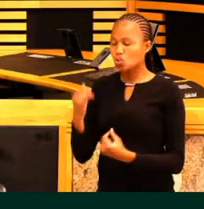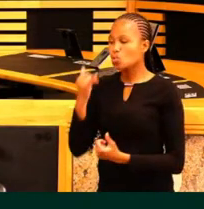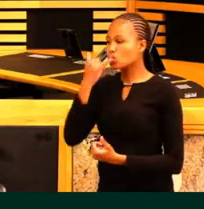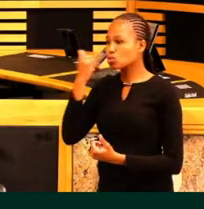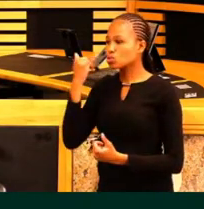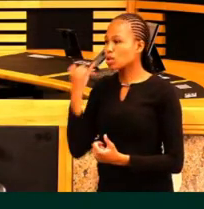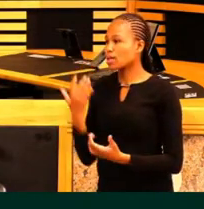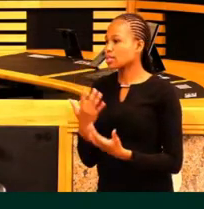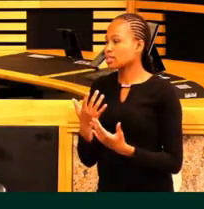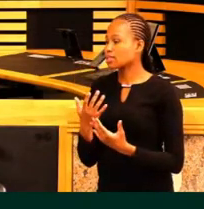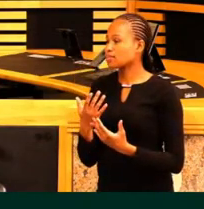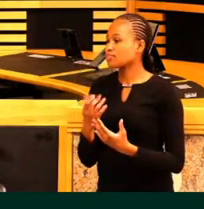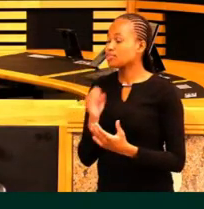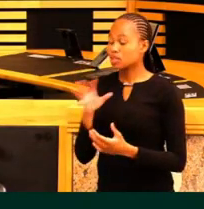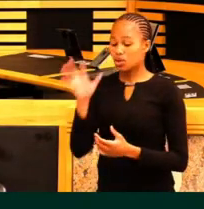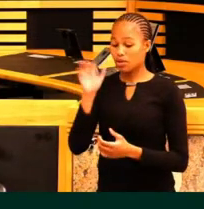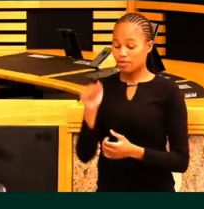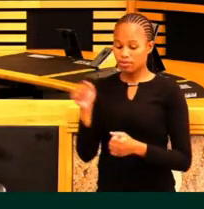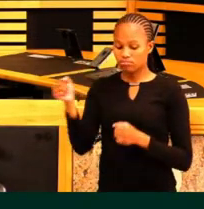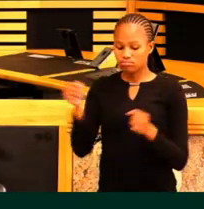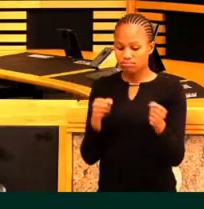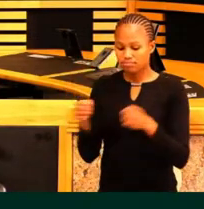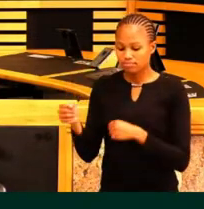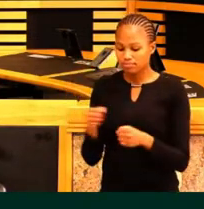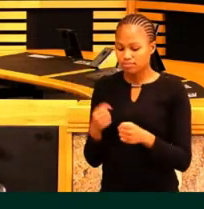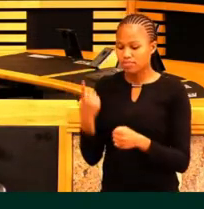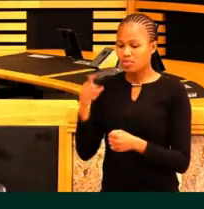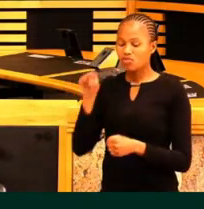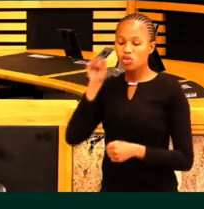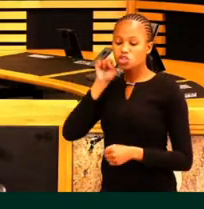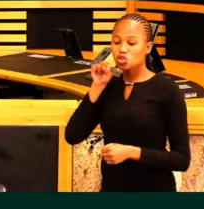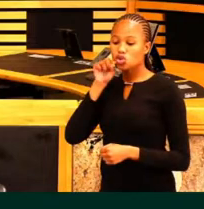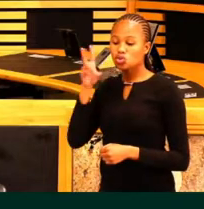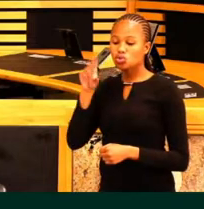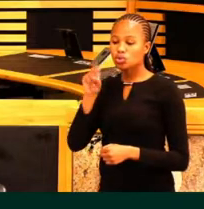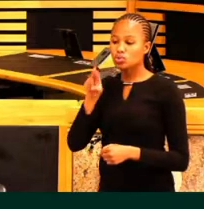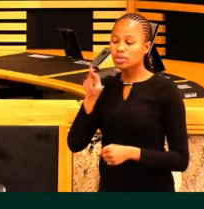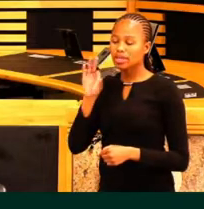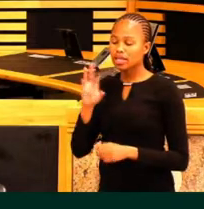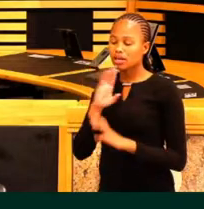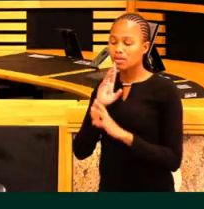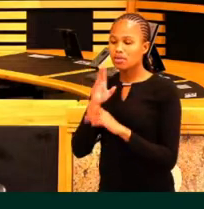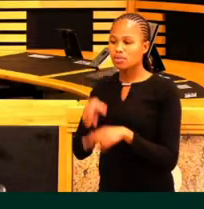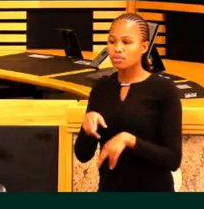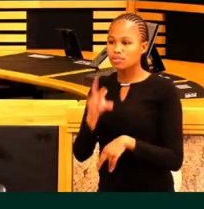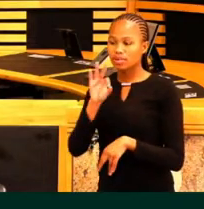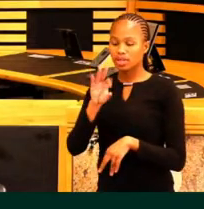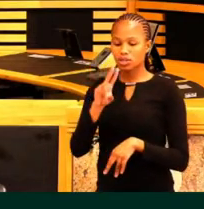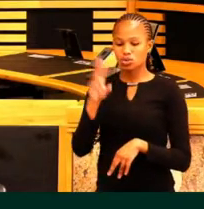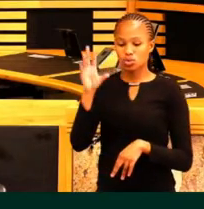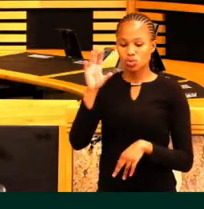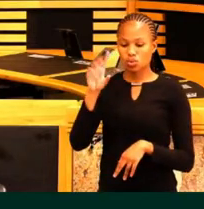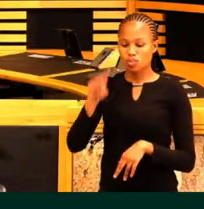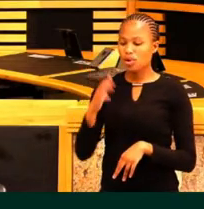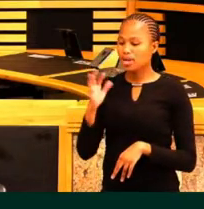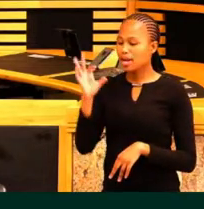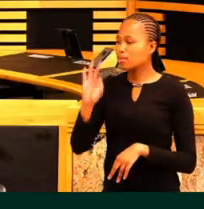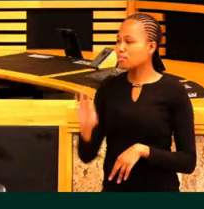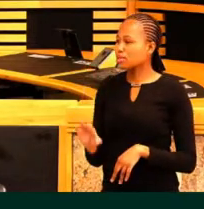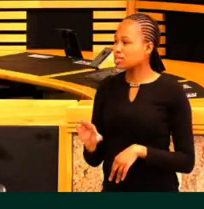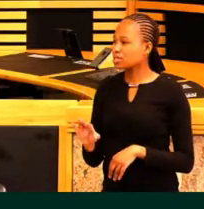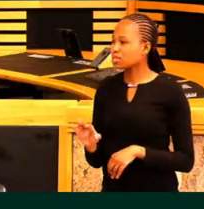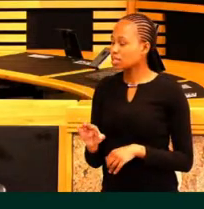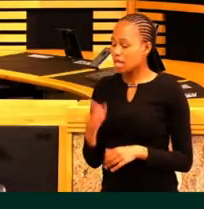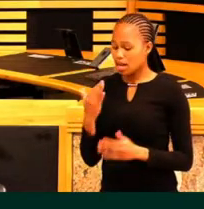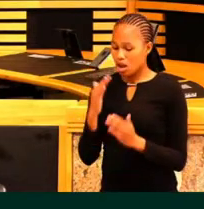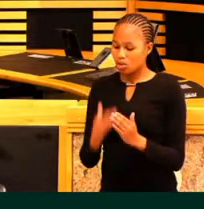unemployment rate is in the in the first quarter of 2023 was recorded 32.9 percent and is among